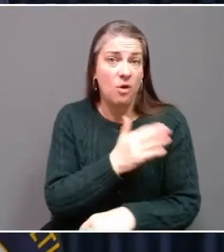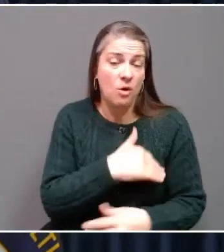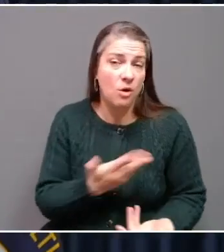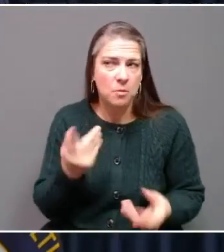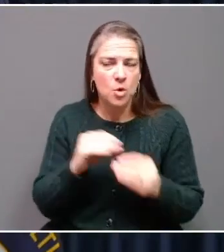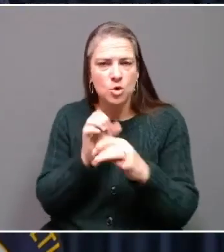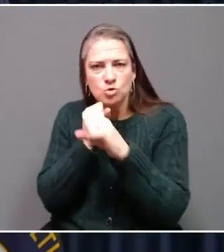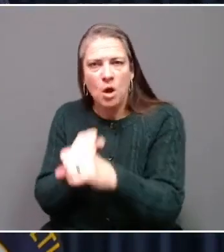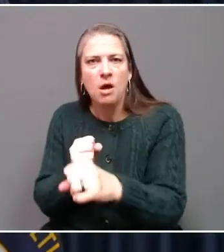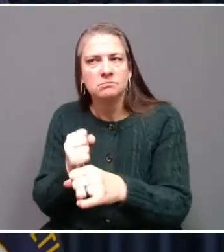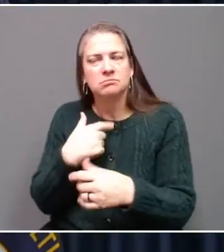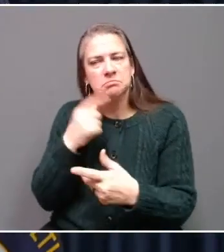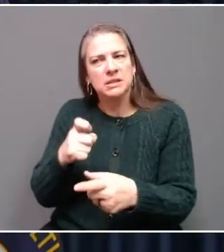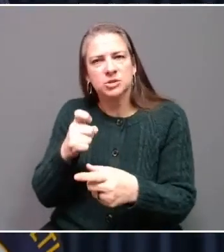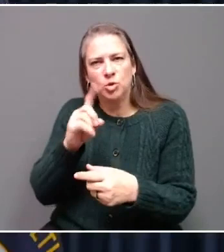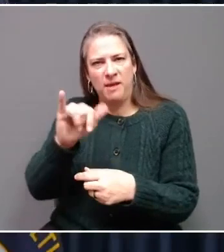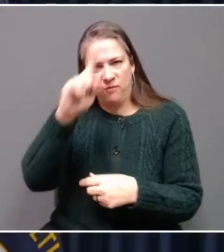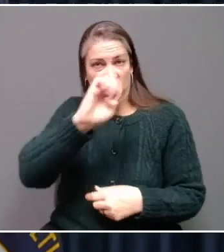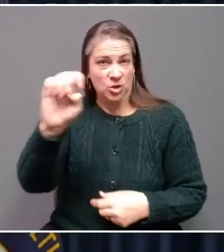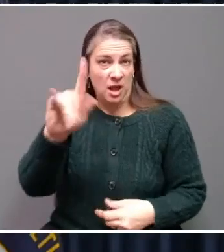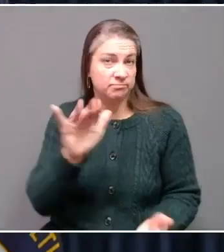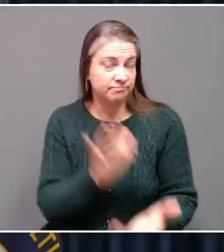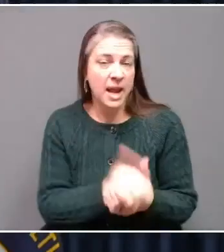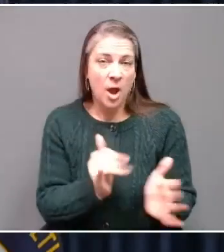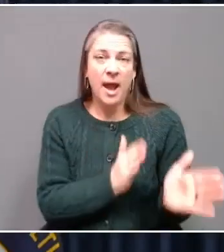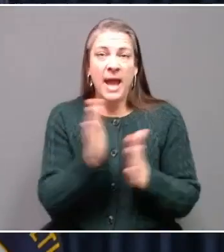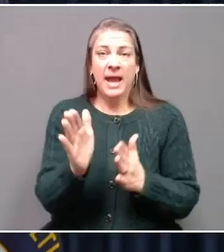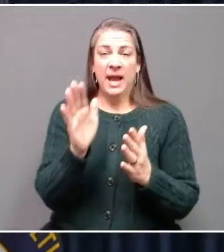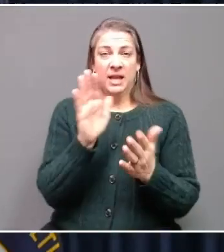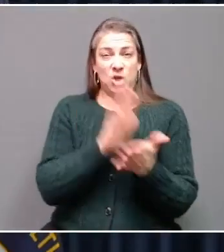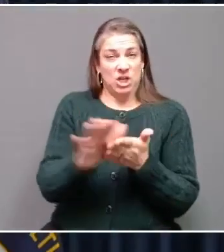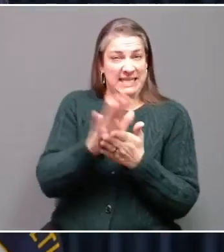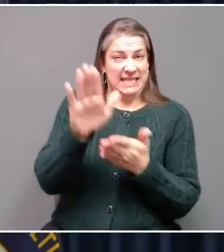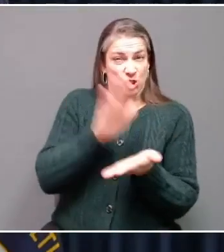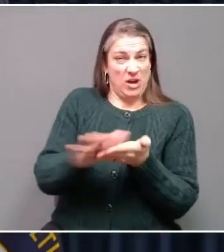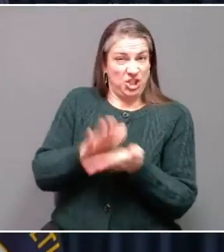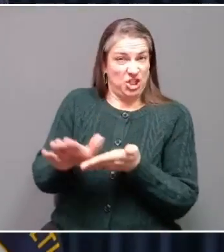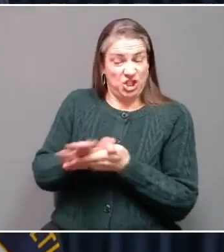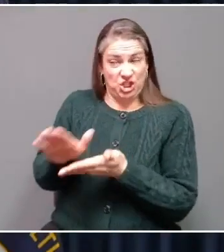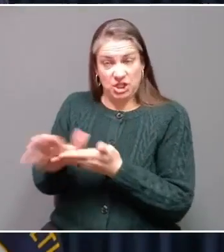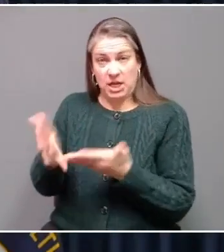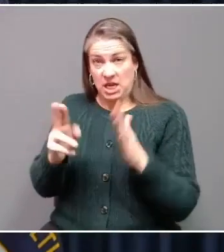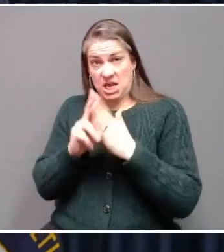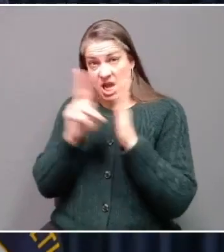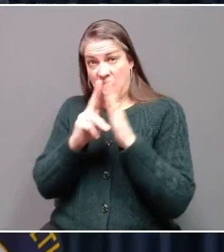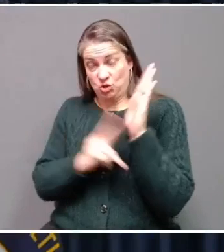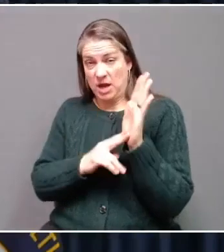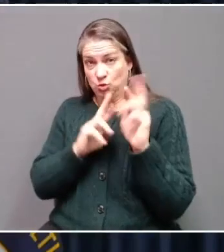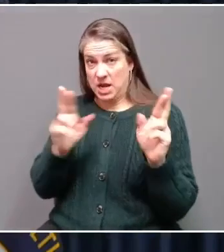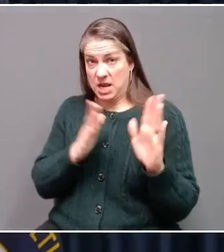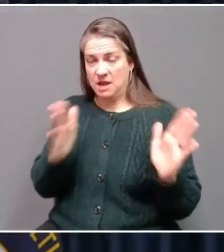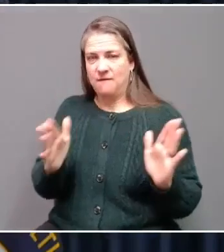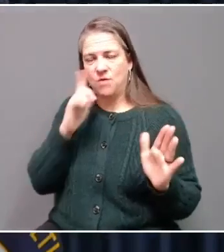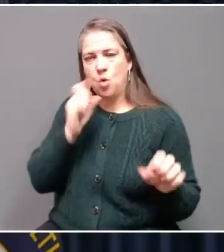Eastern Kentucky. All right, debris. A contract is in place to move forward on the next phase of debris removal.